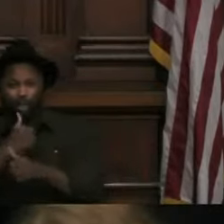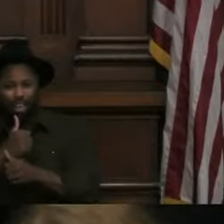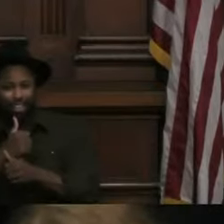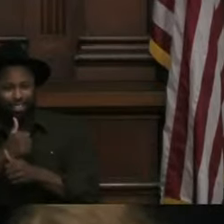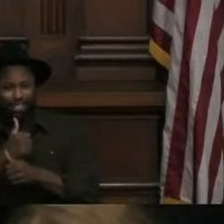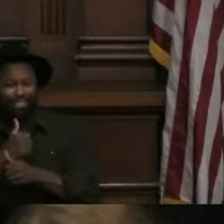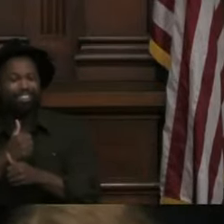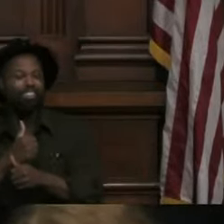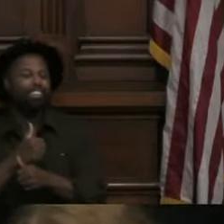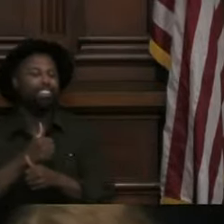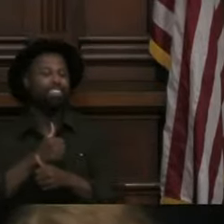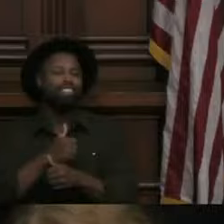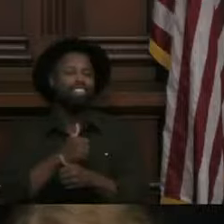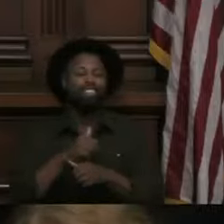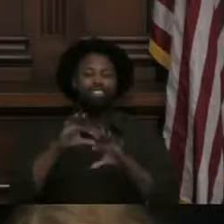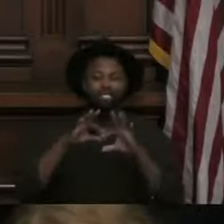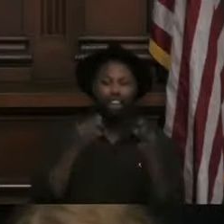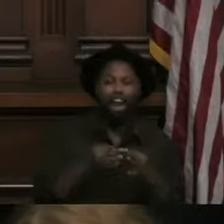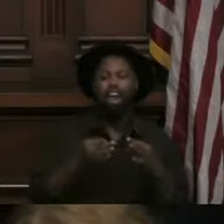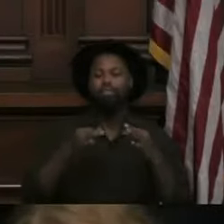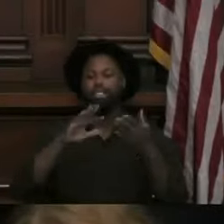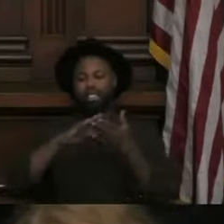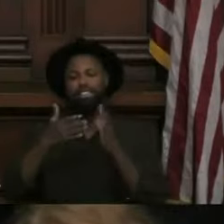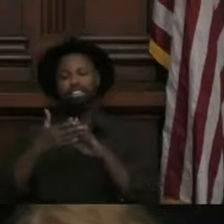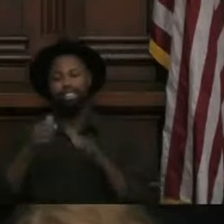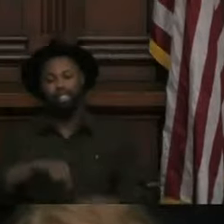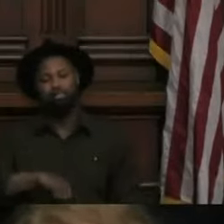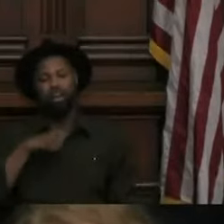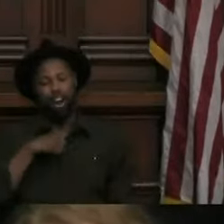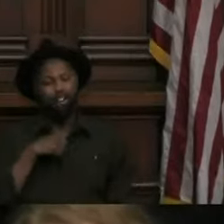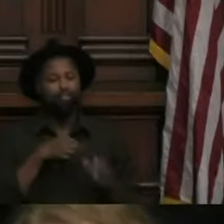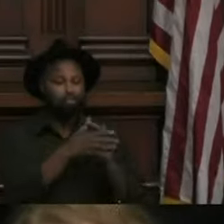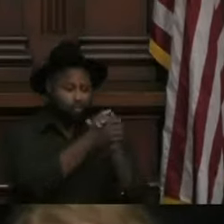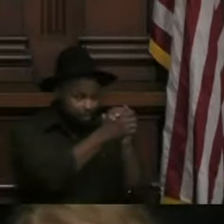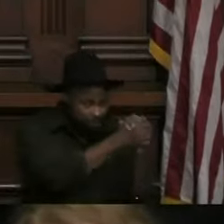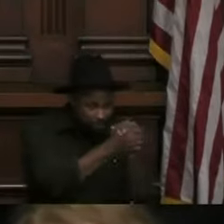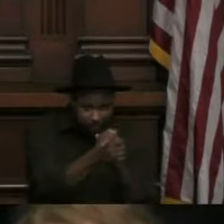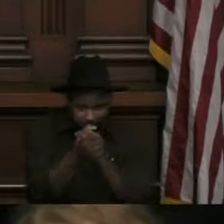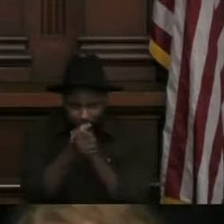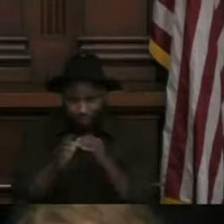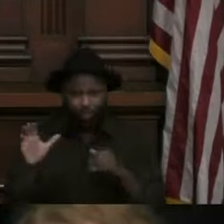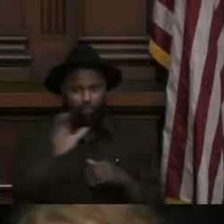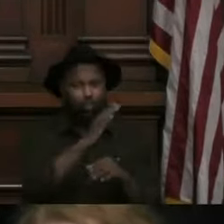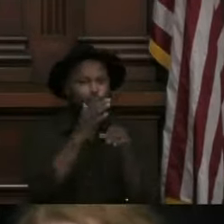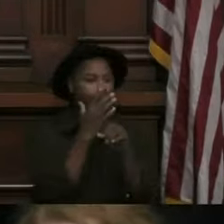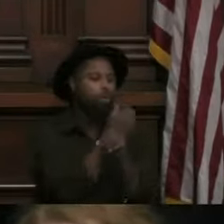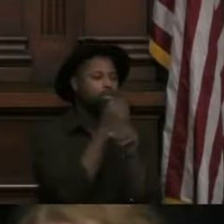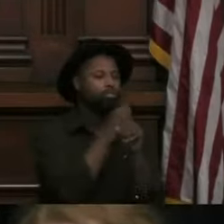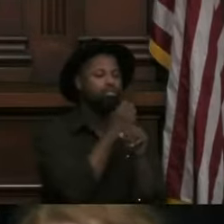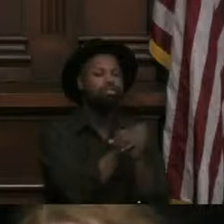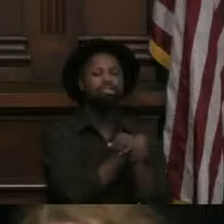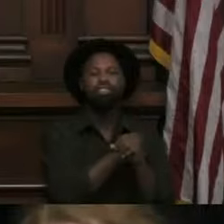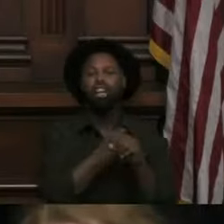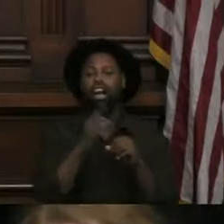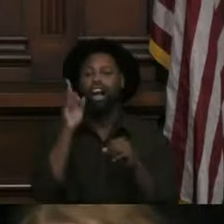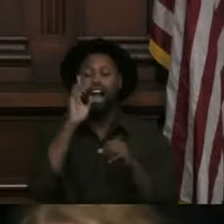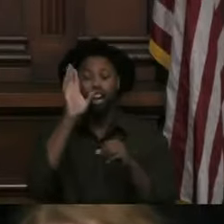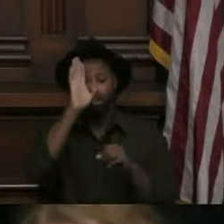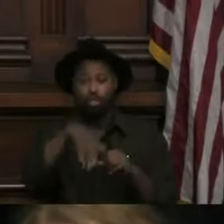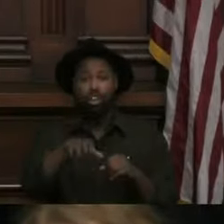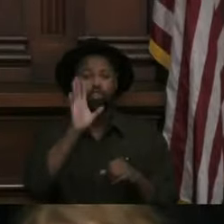your family, and city proud. Congratulations on your accomplishment and know that you